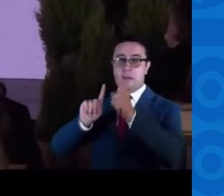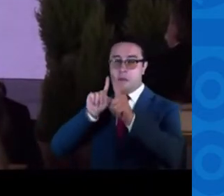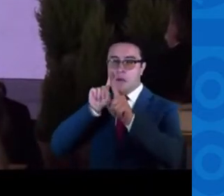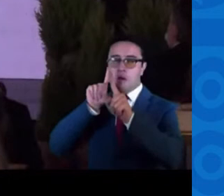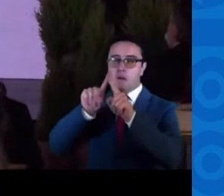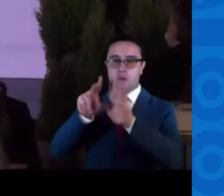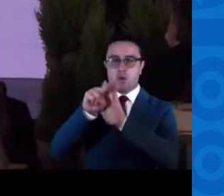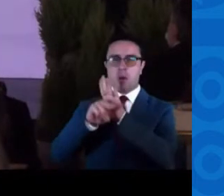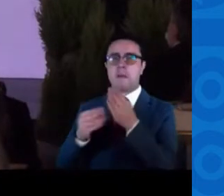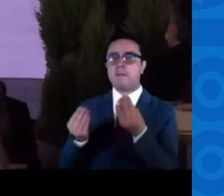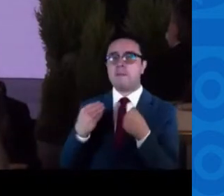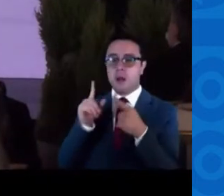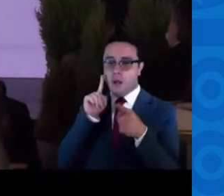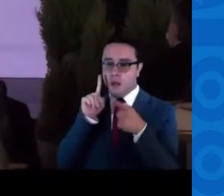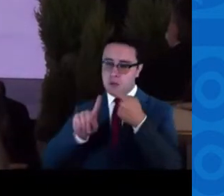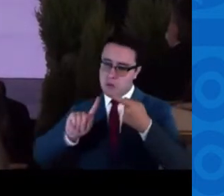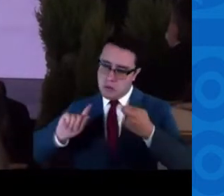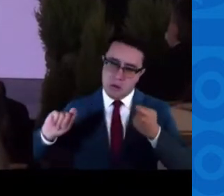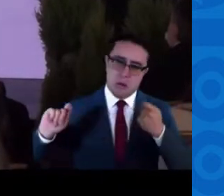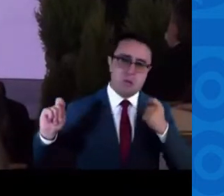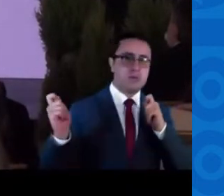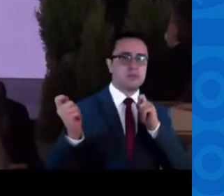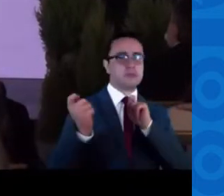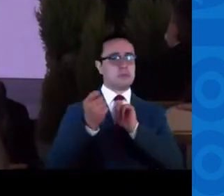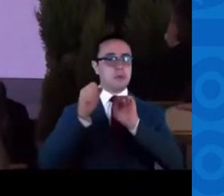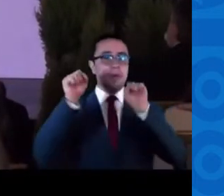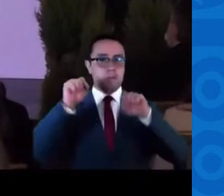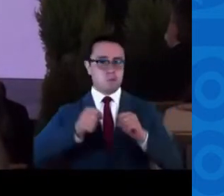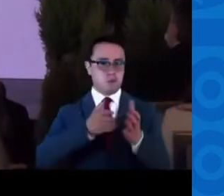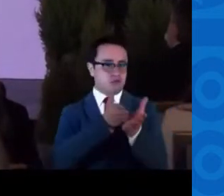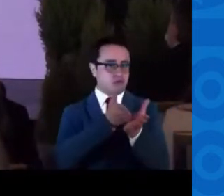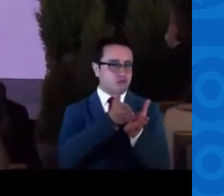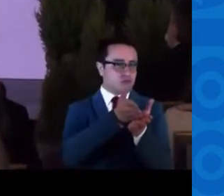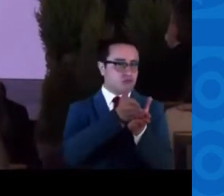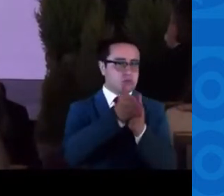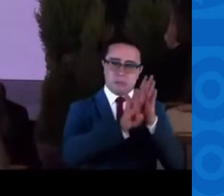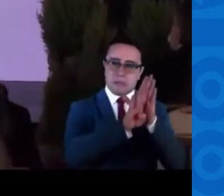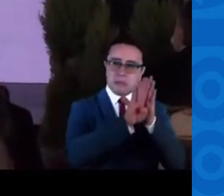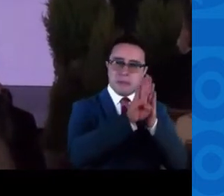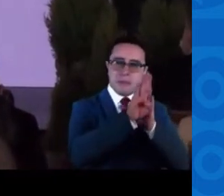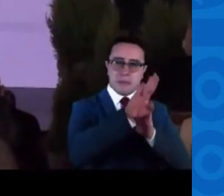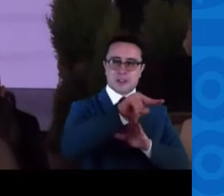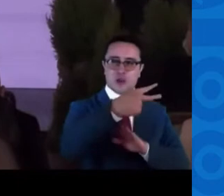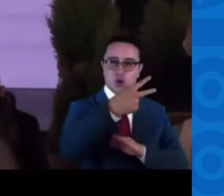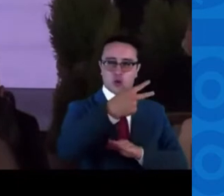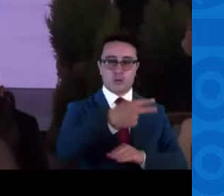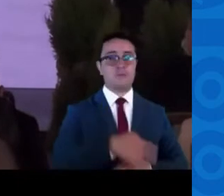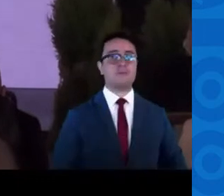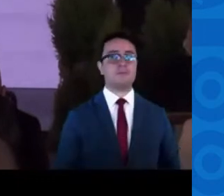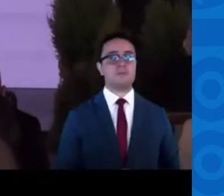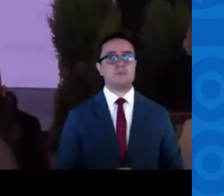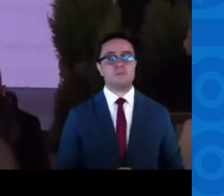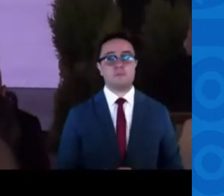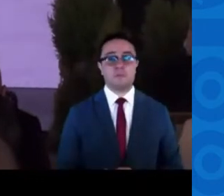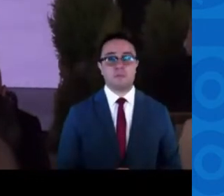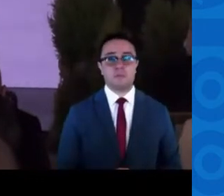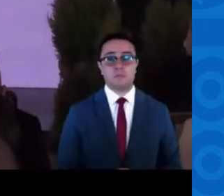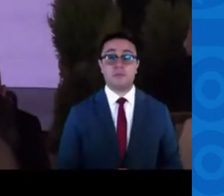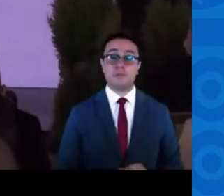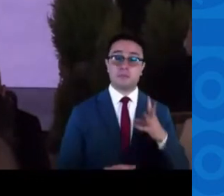solutions through transformative policies that could accelerate and the fulfillment of the objective or goal